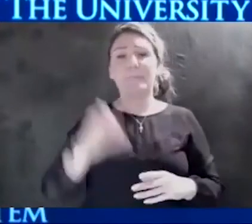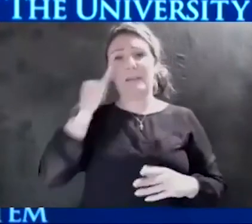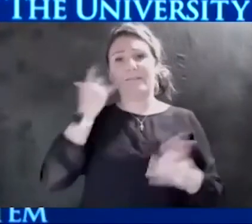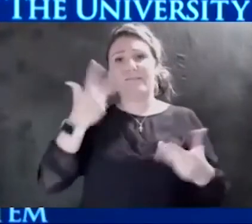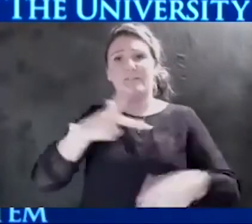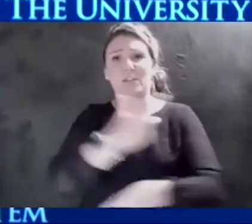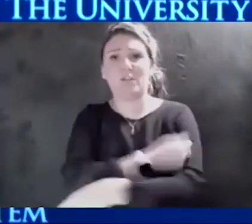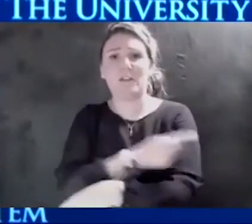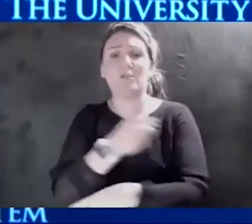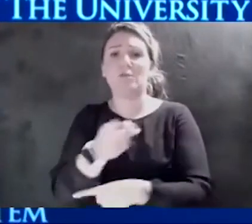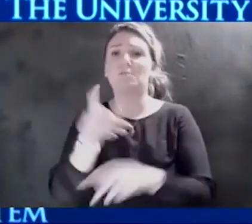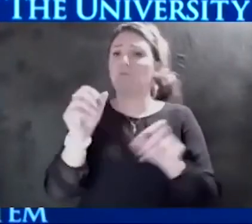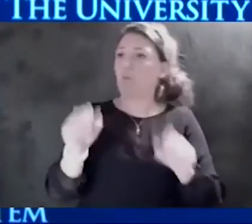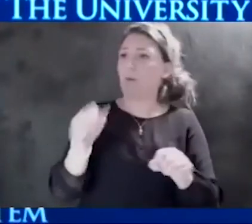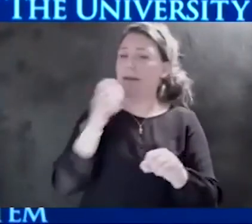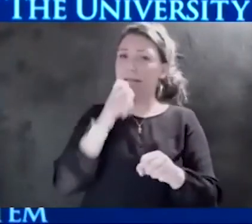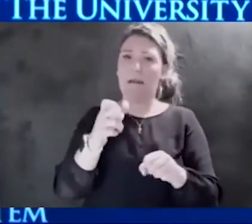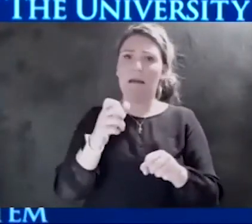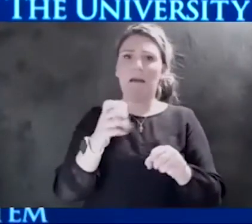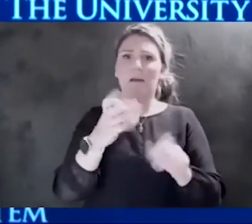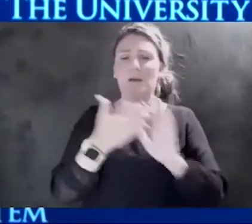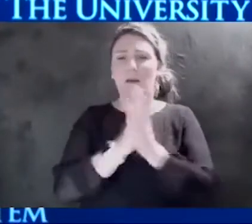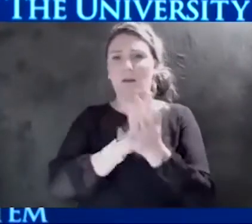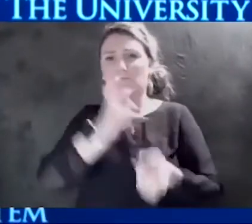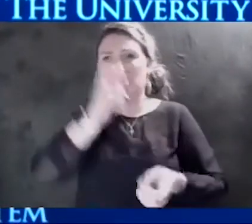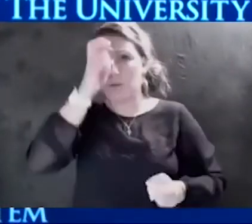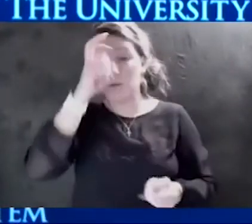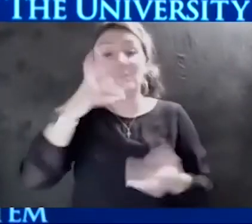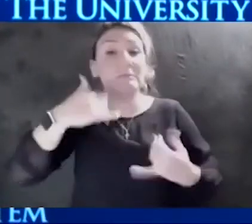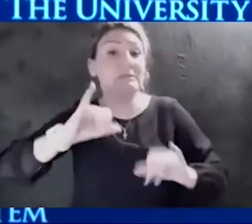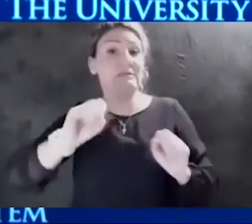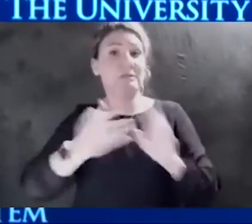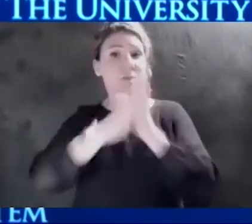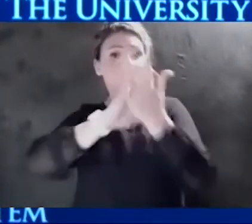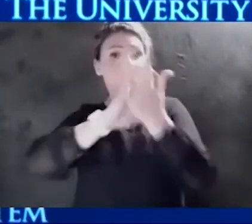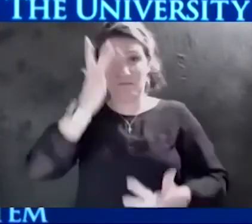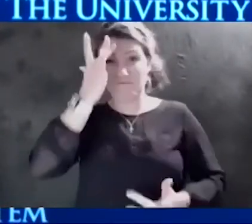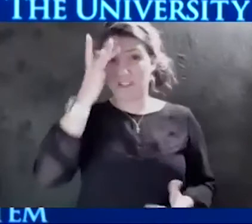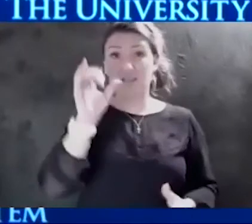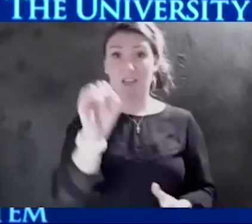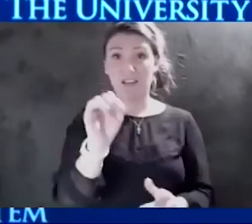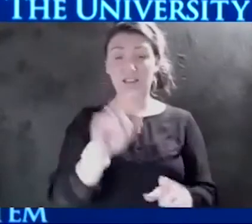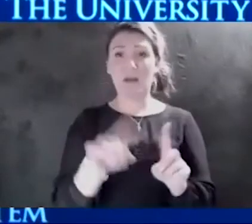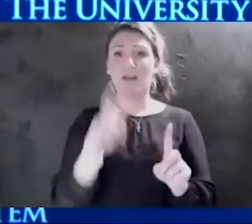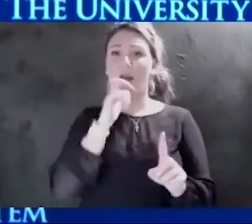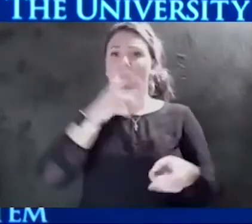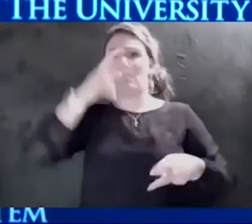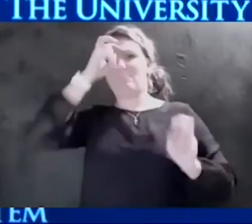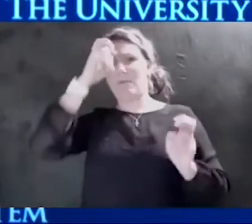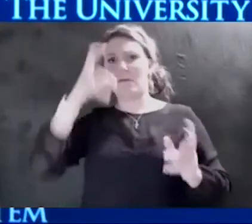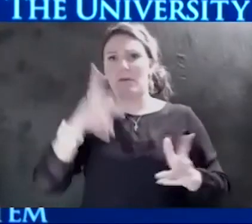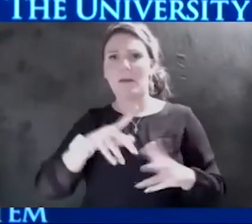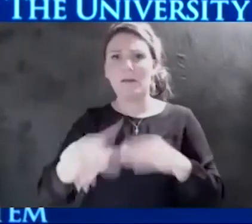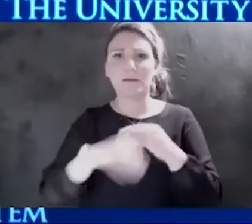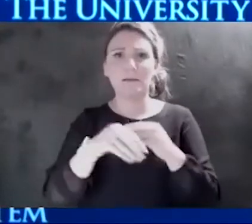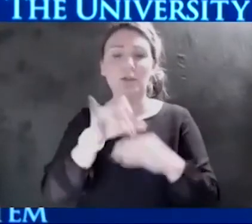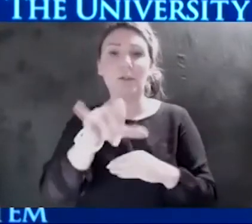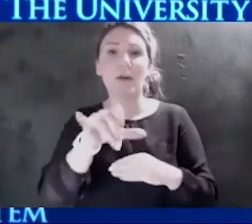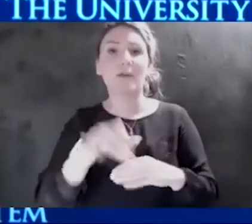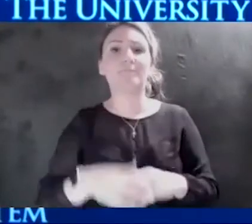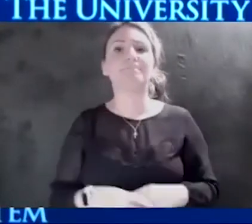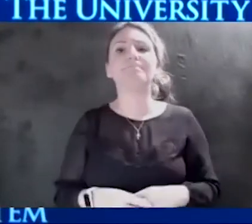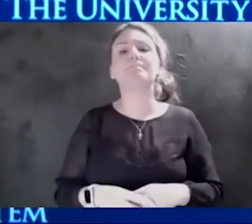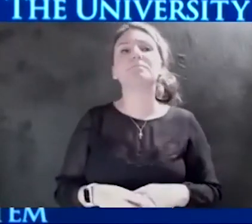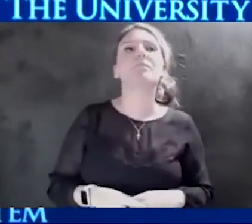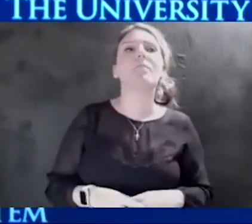probably are not going to get very sick, you can still get sick. And in addition to that, as a vaccinated person, if